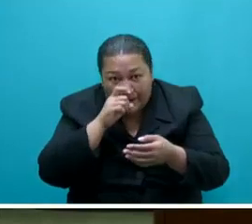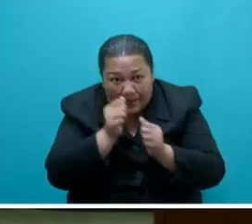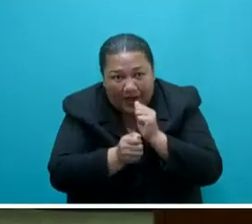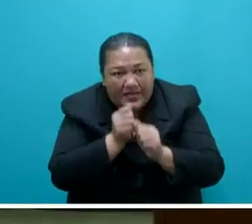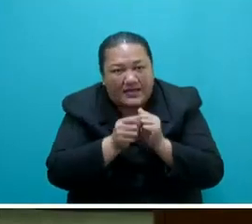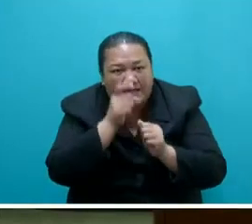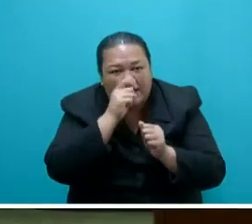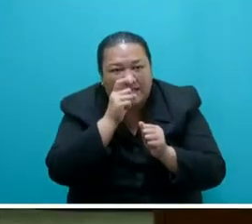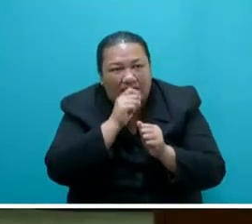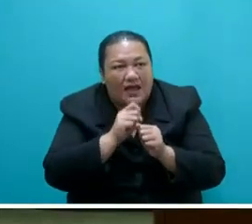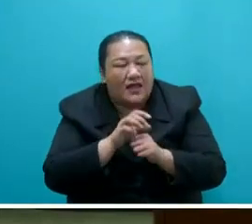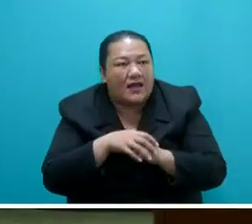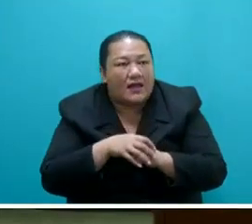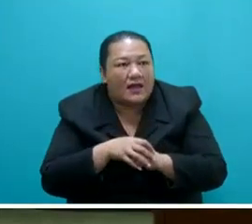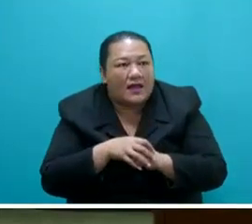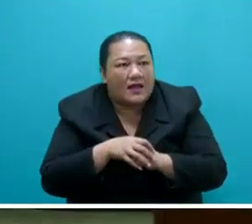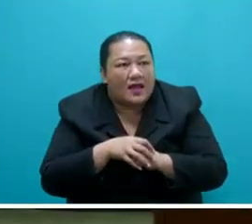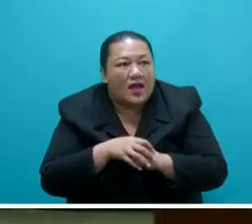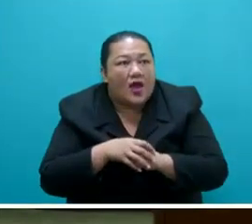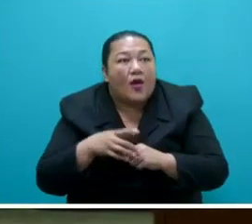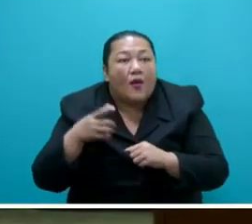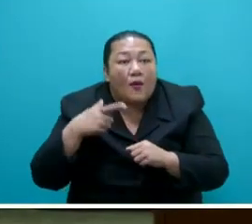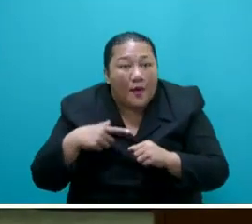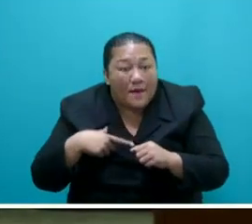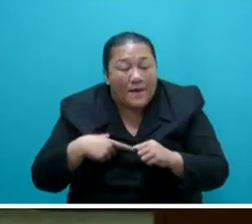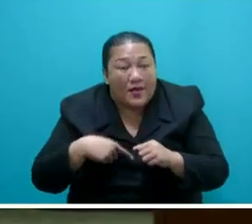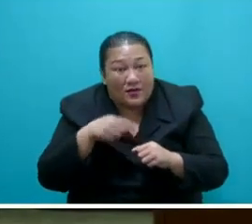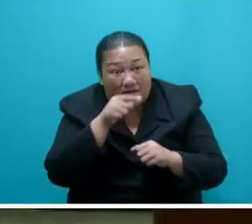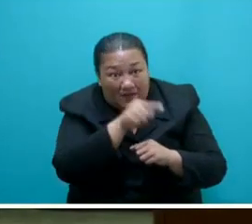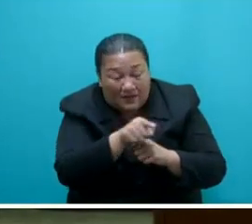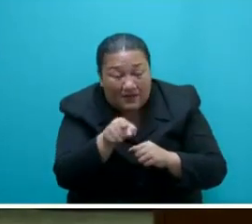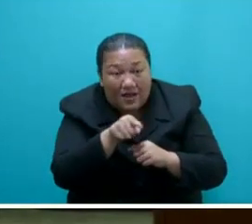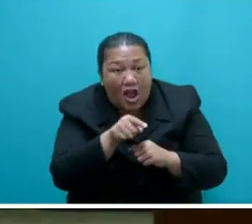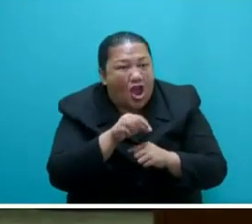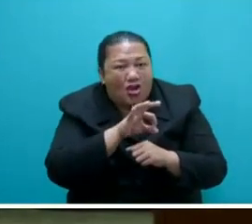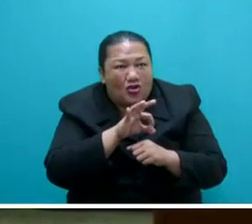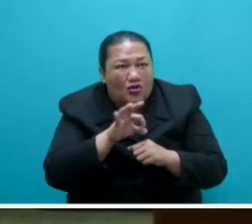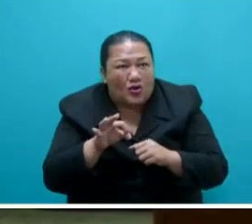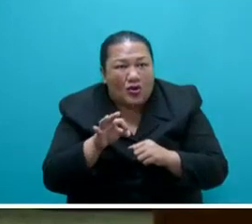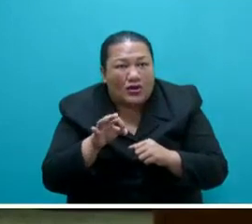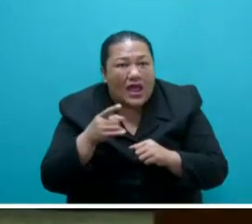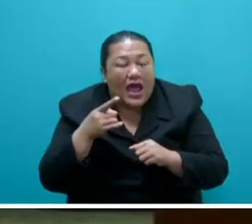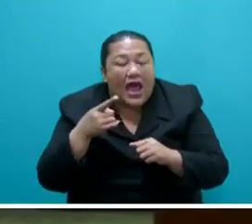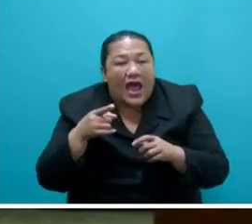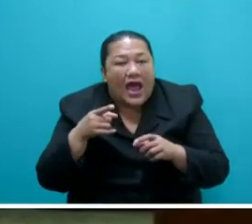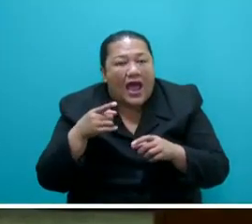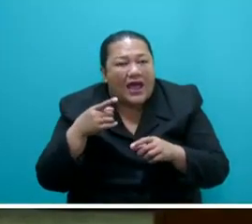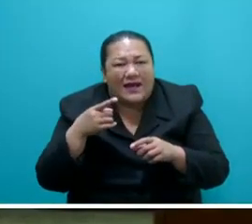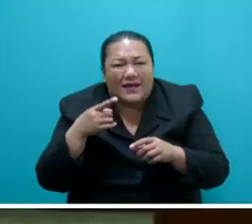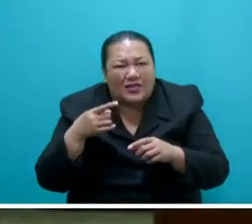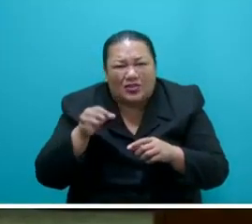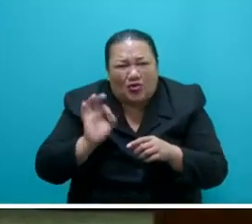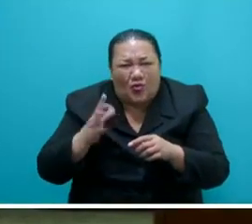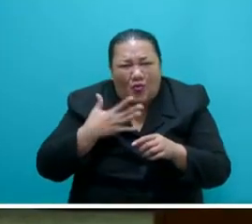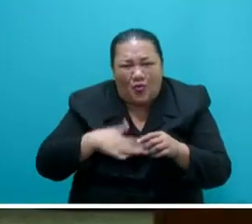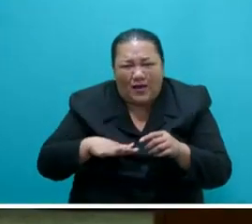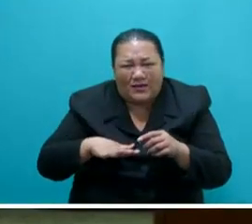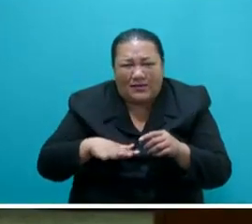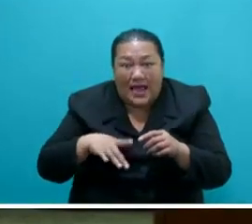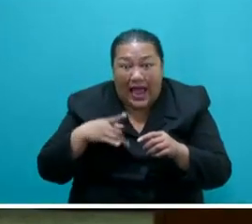They don't feel attacked by the ideal of common identity. They want what every young Fijian wants: